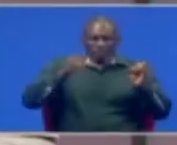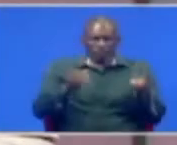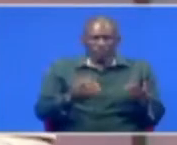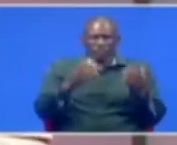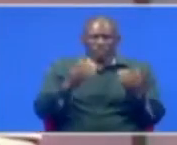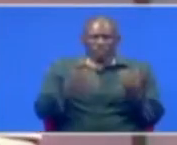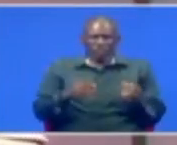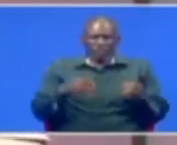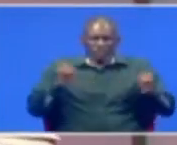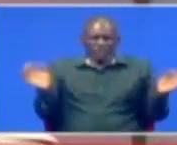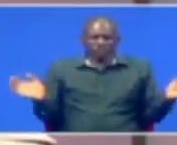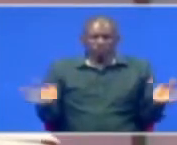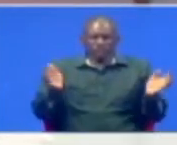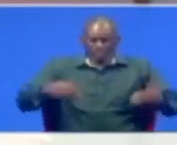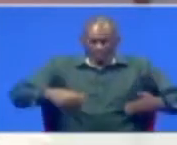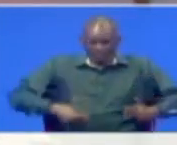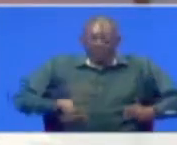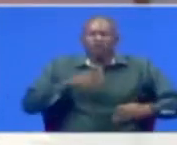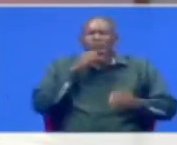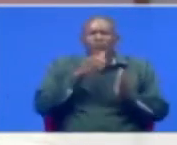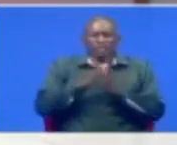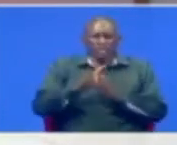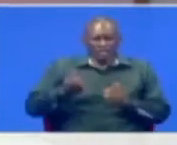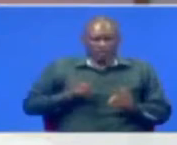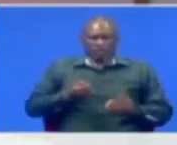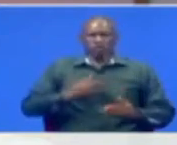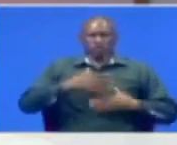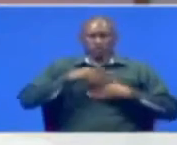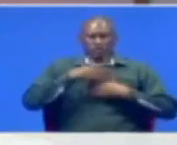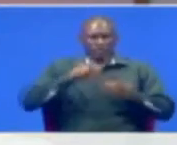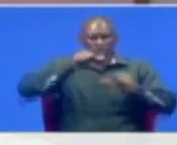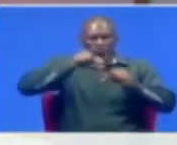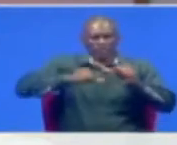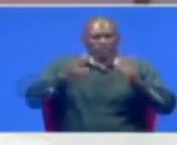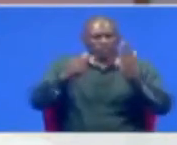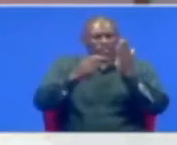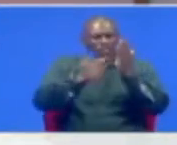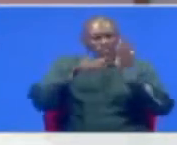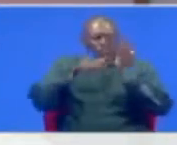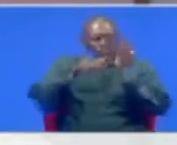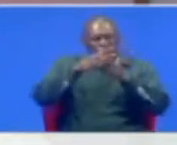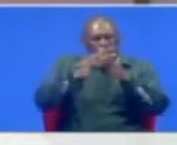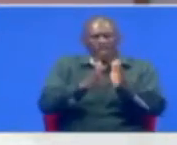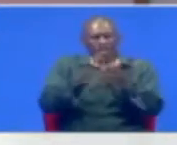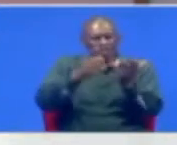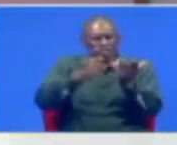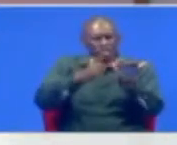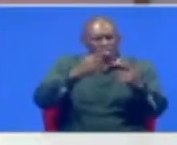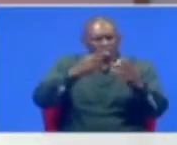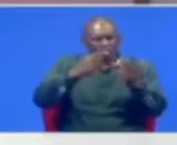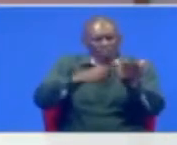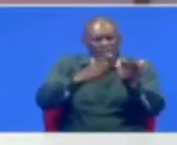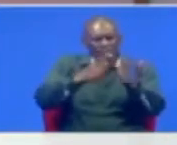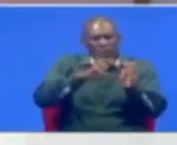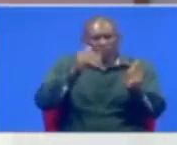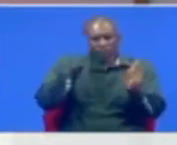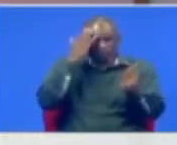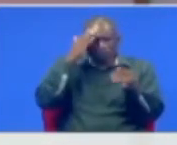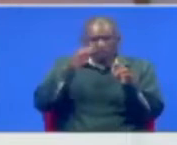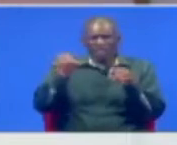Well, in a bid to encourage young boys and girls to take interest in science, technology, engineering and mathematics, otherwise known